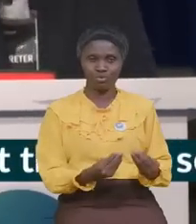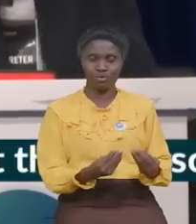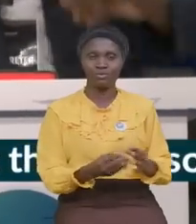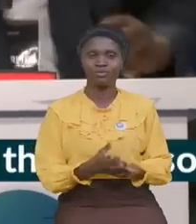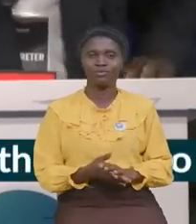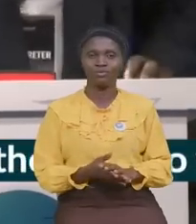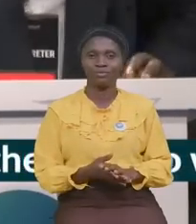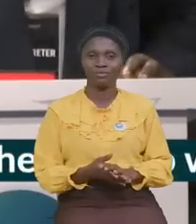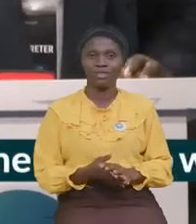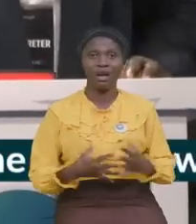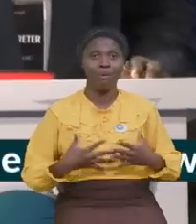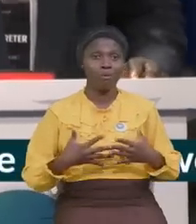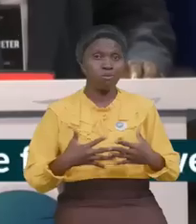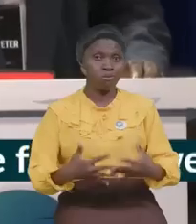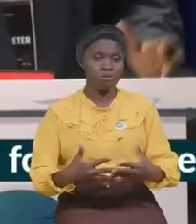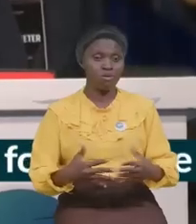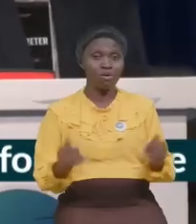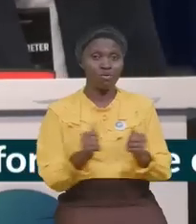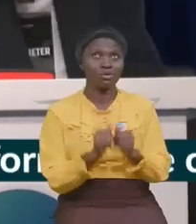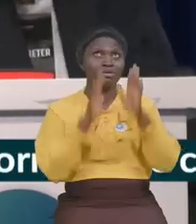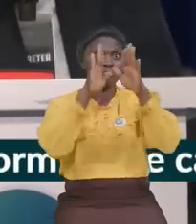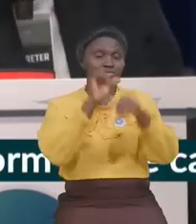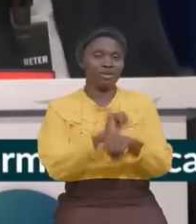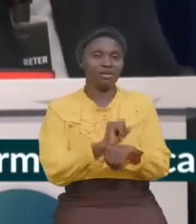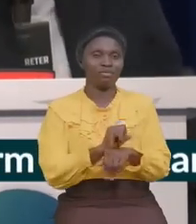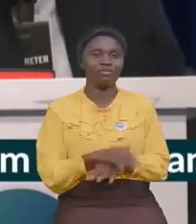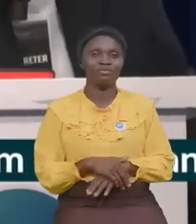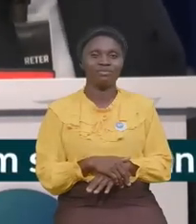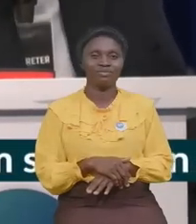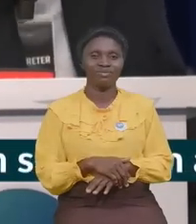He's pregnant with miracles.